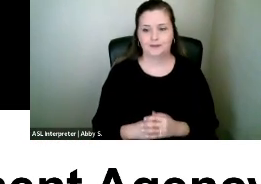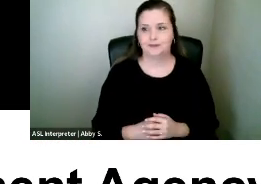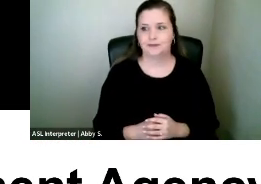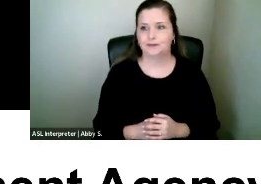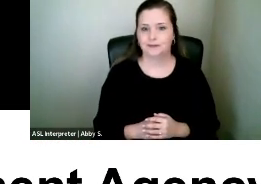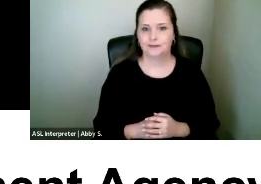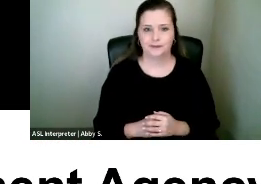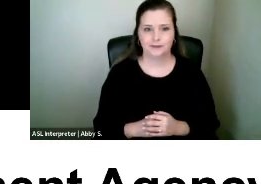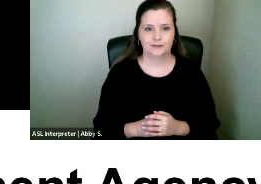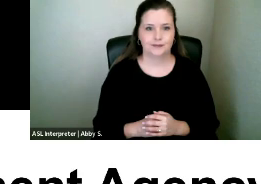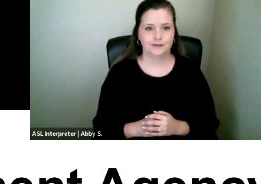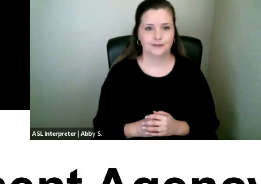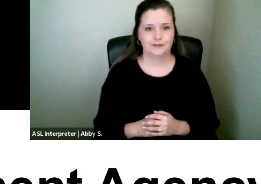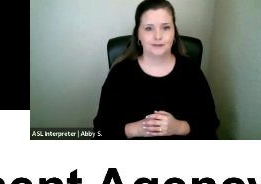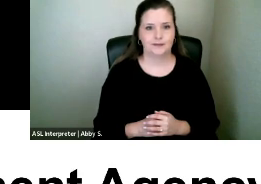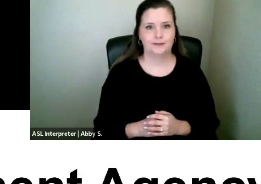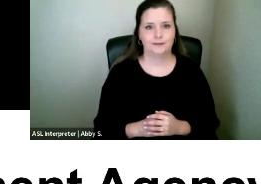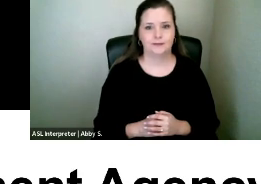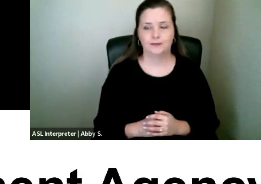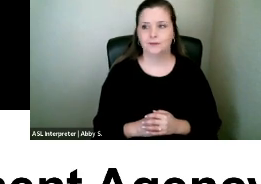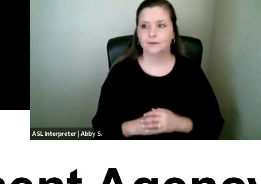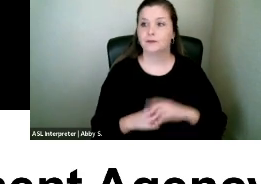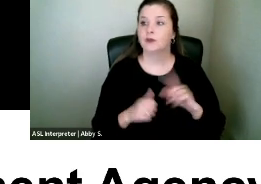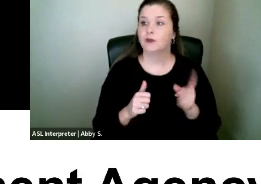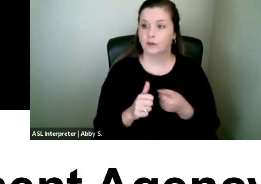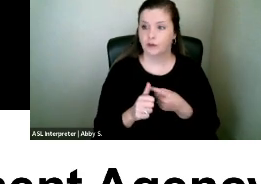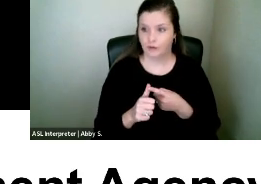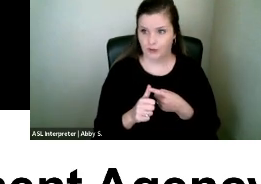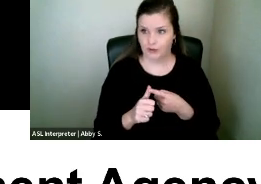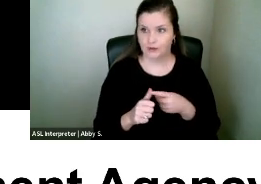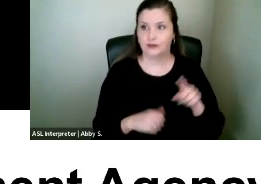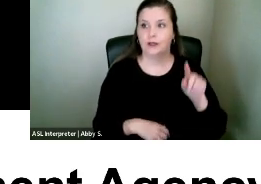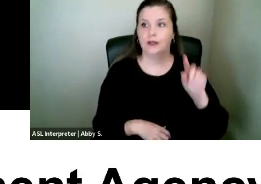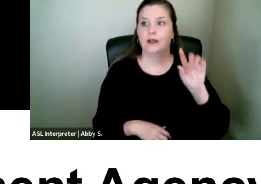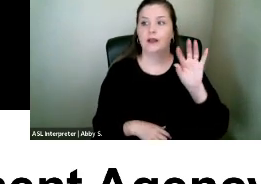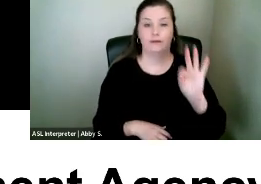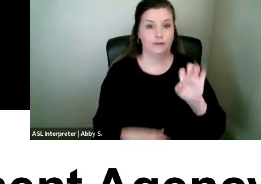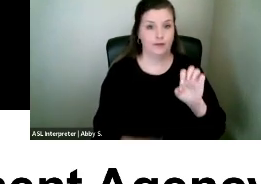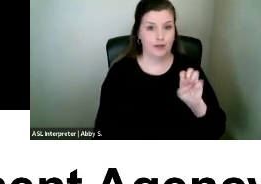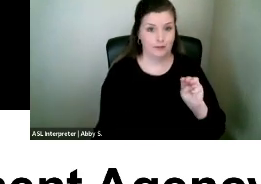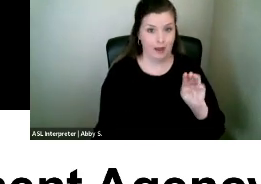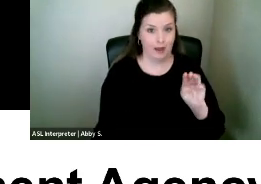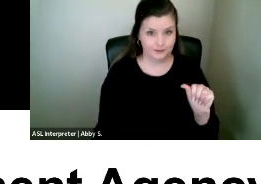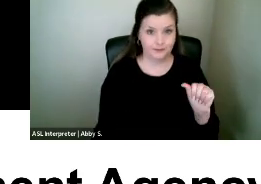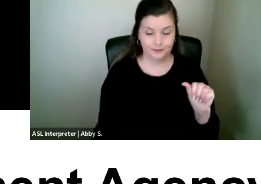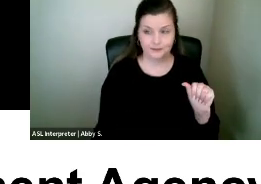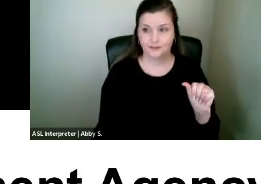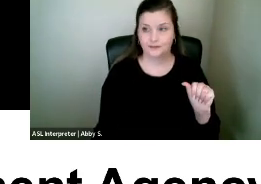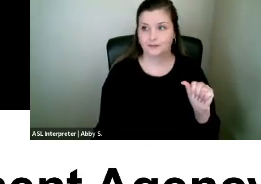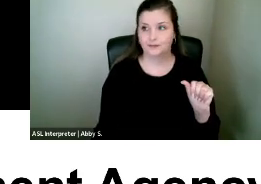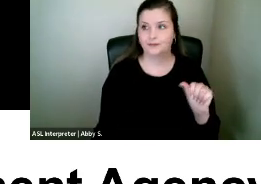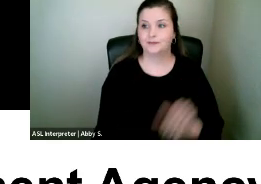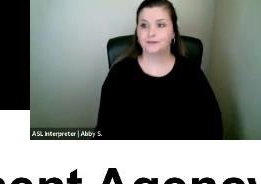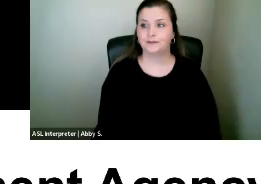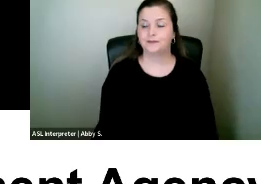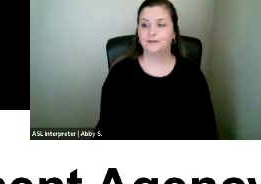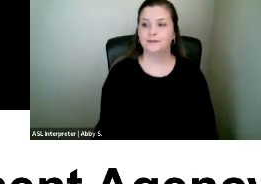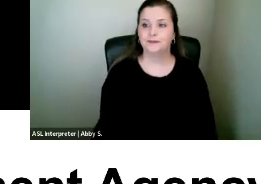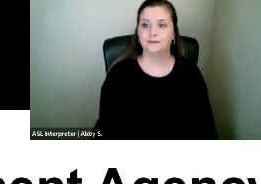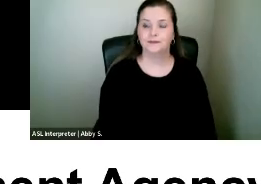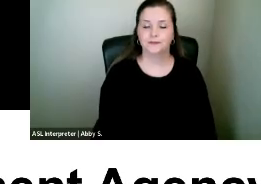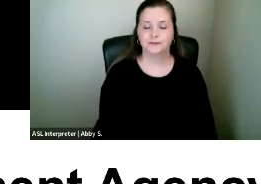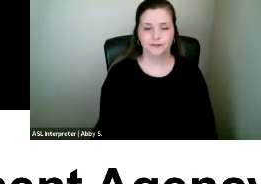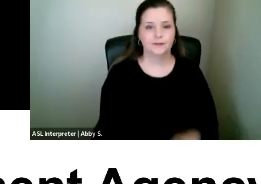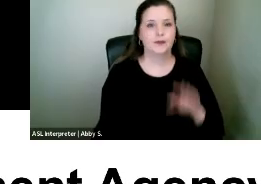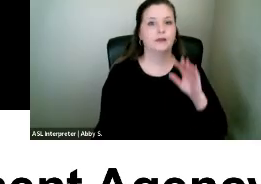So first, we have the Federal Emergency Management Agency, or FEMA, and FEMA